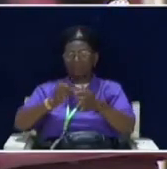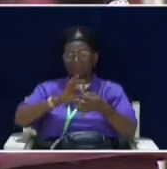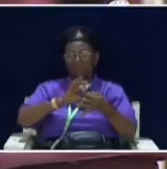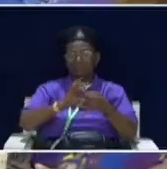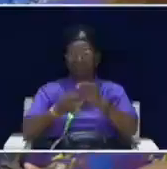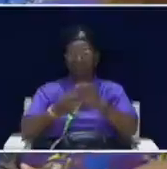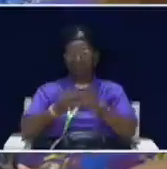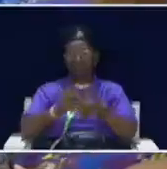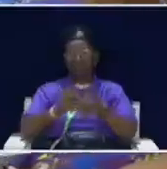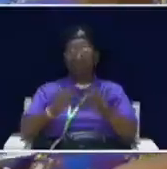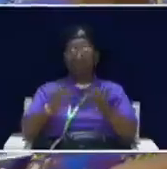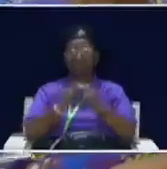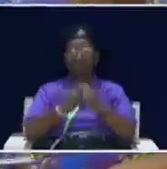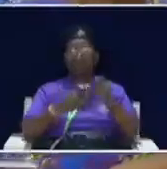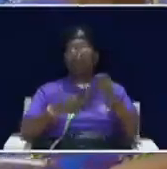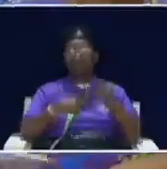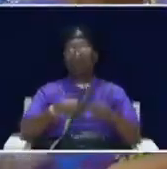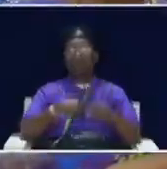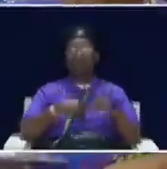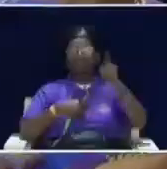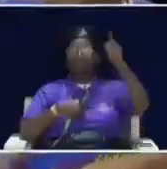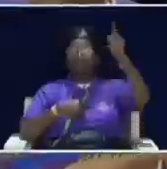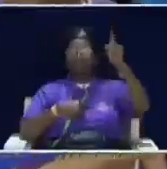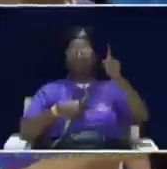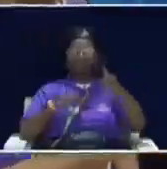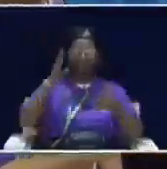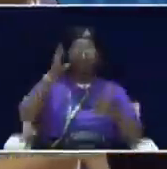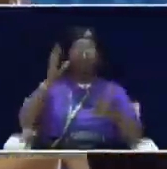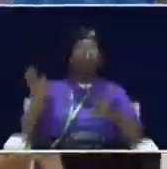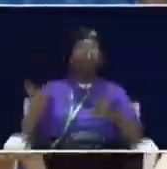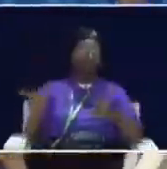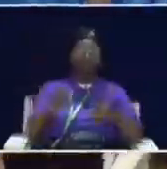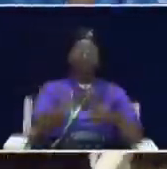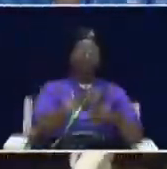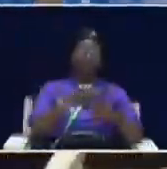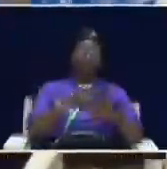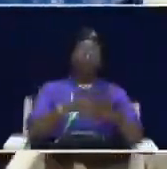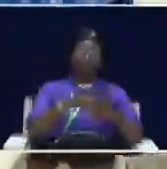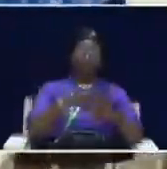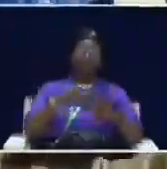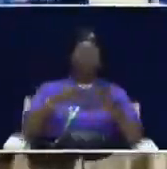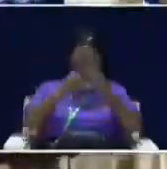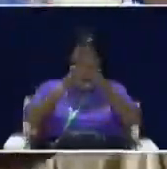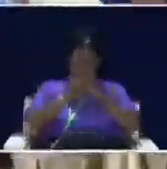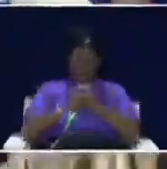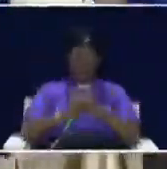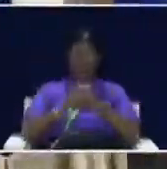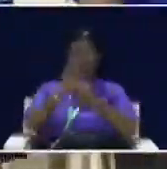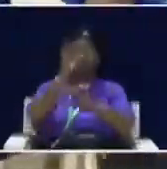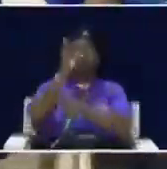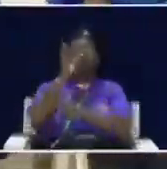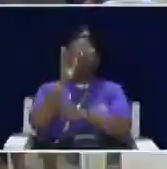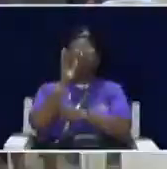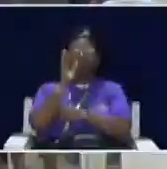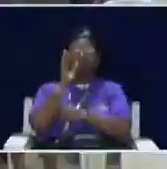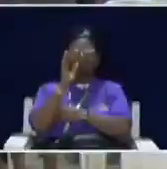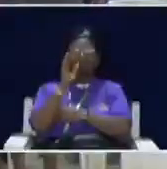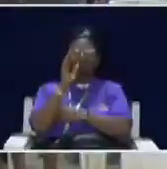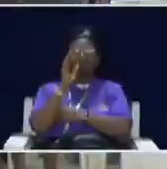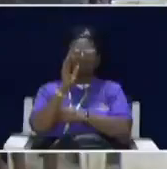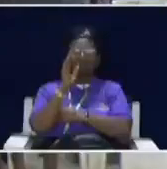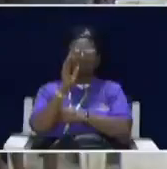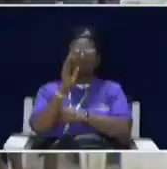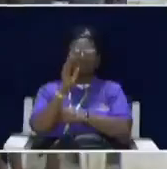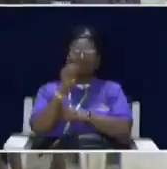Will you stand and just worship God and see him tearing